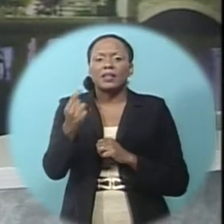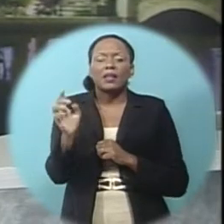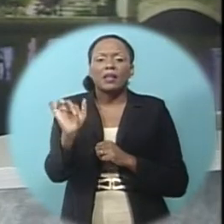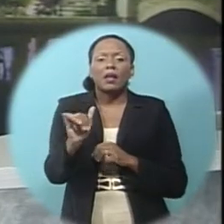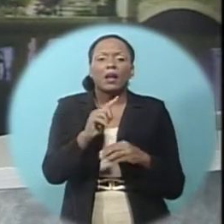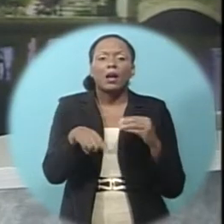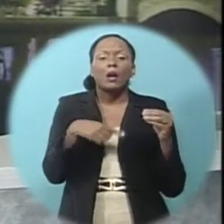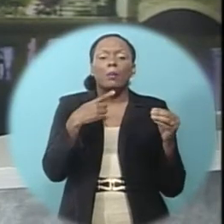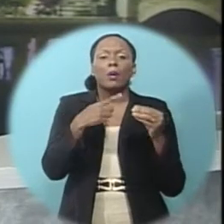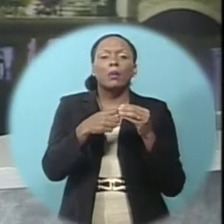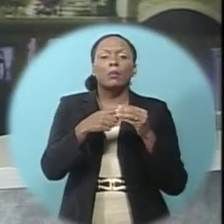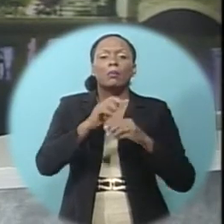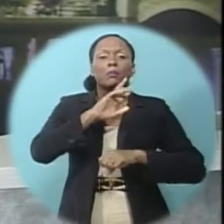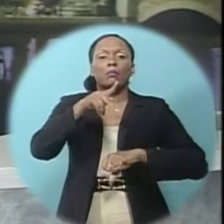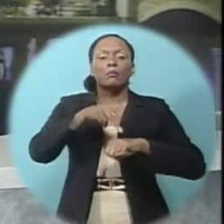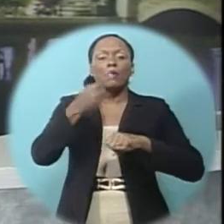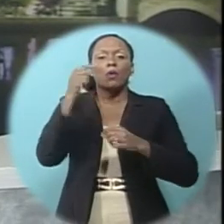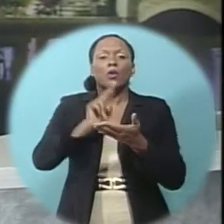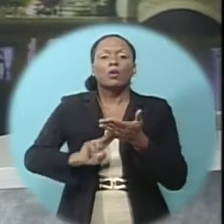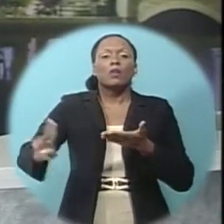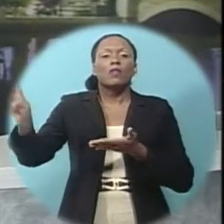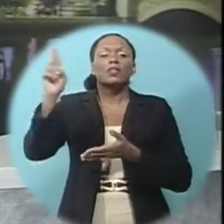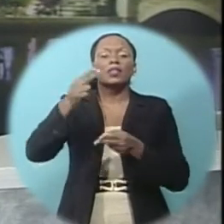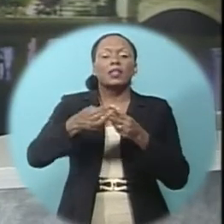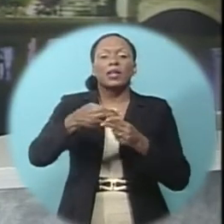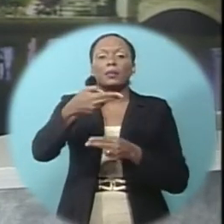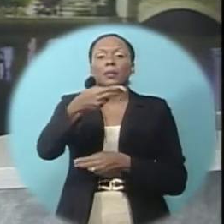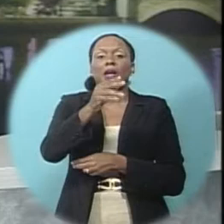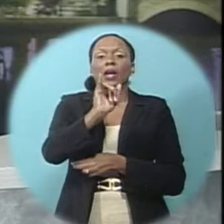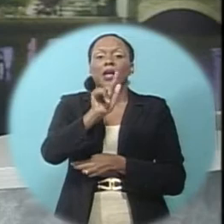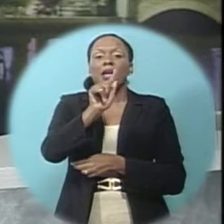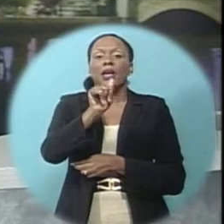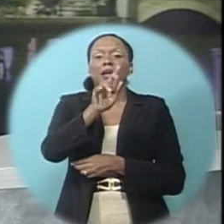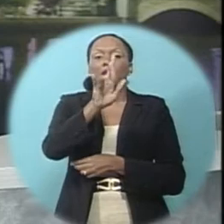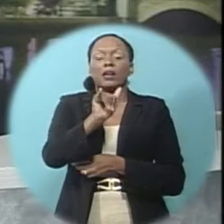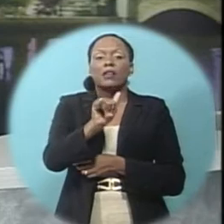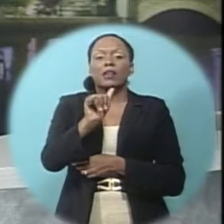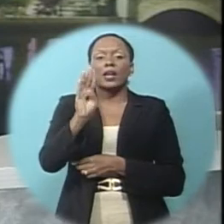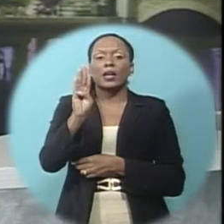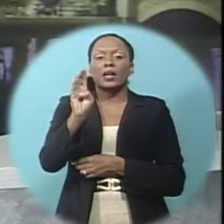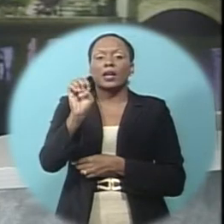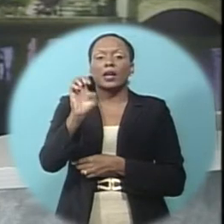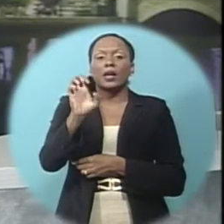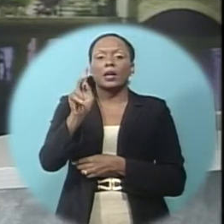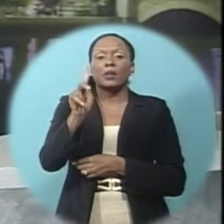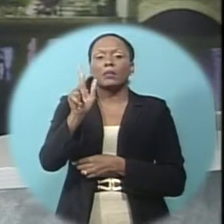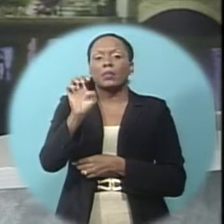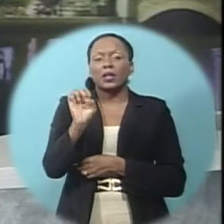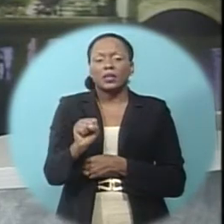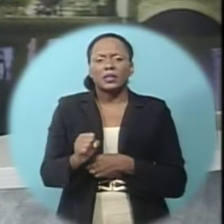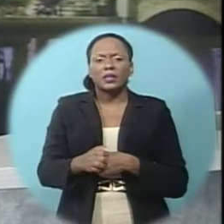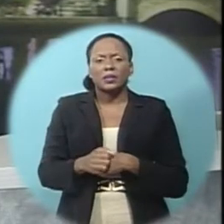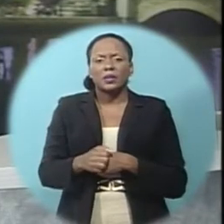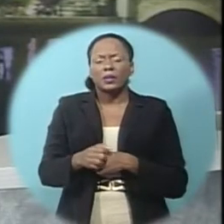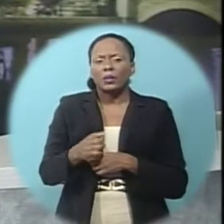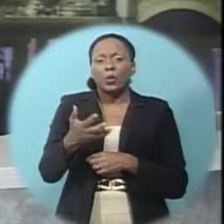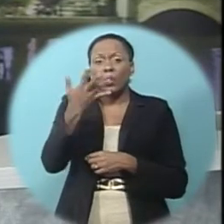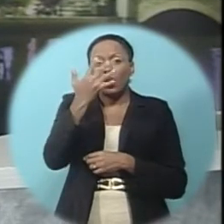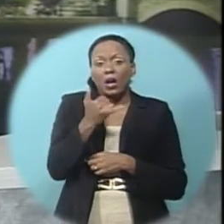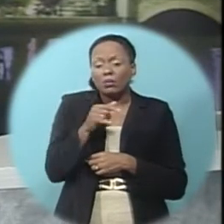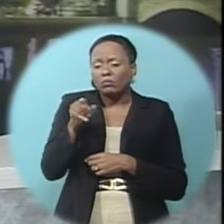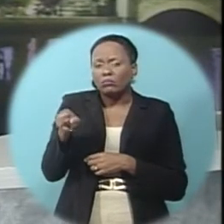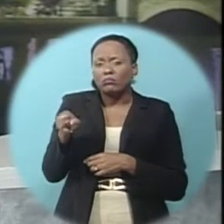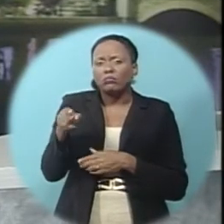described recent comments made by the principal of the University of the West Indies at Cave Hill, Sir Hilary Beckles. Sir